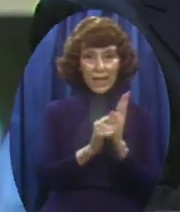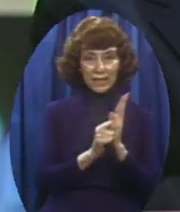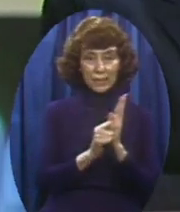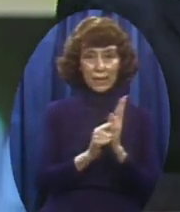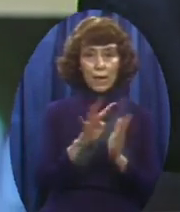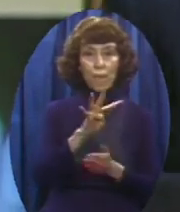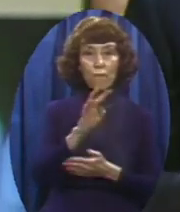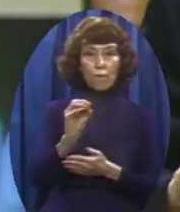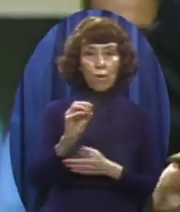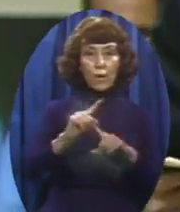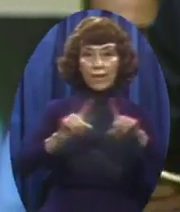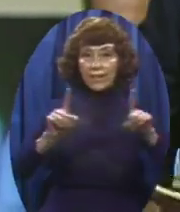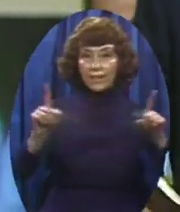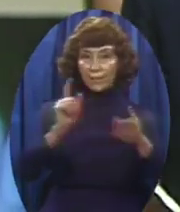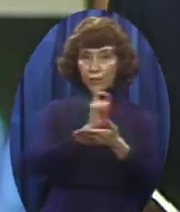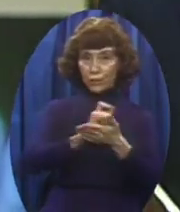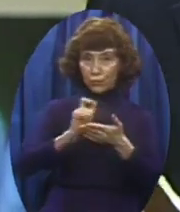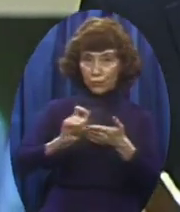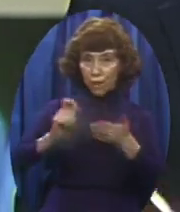40 writers,